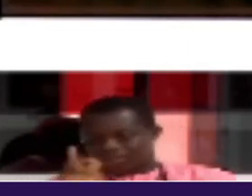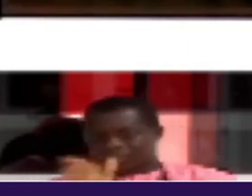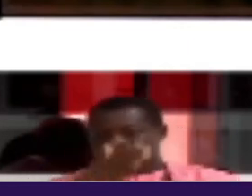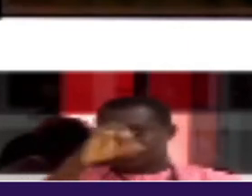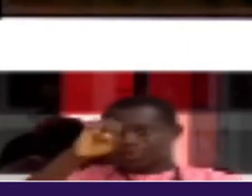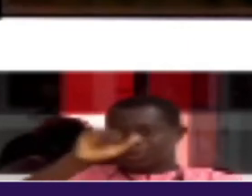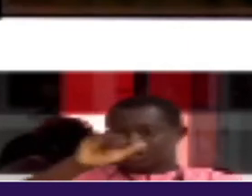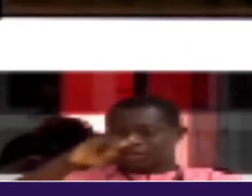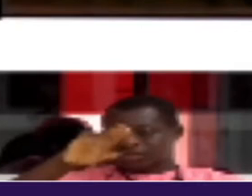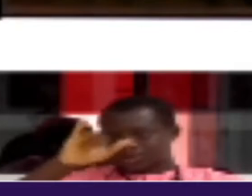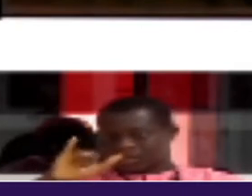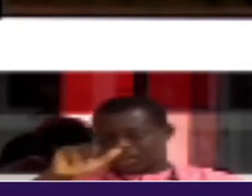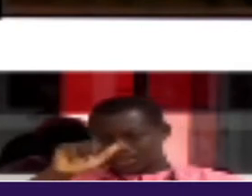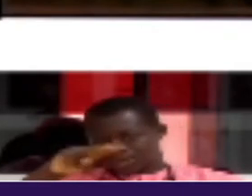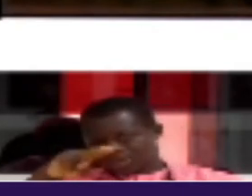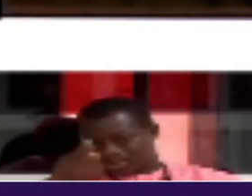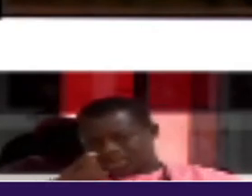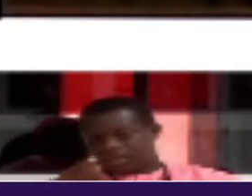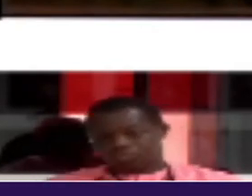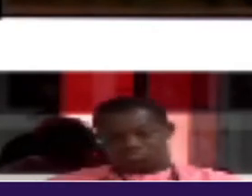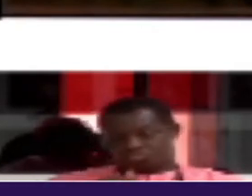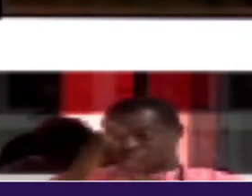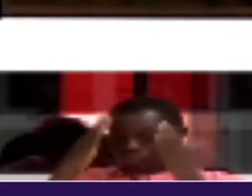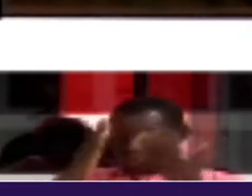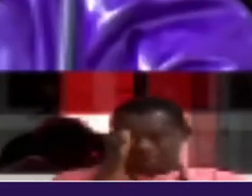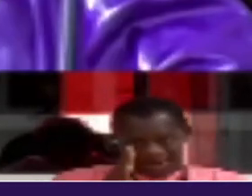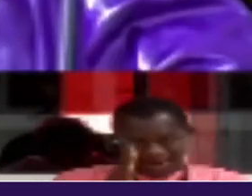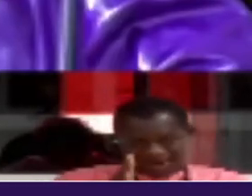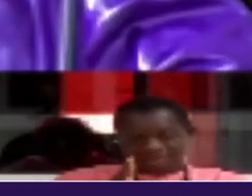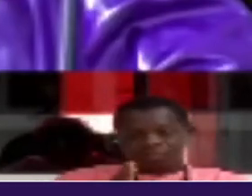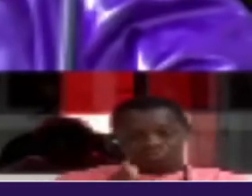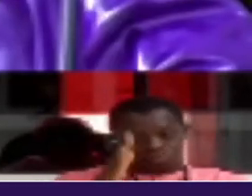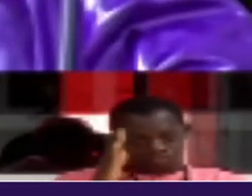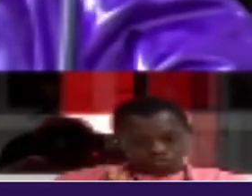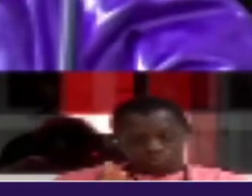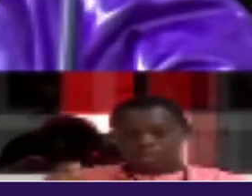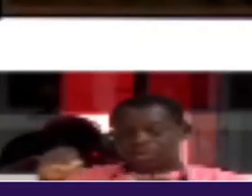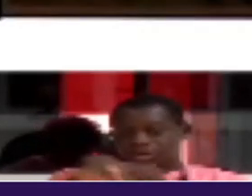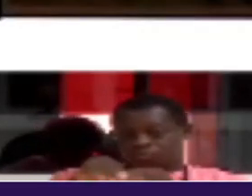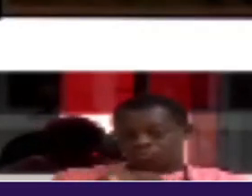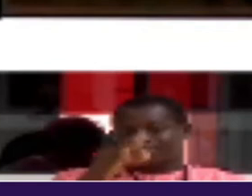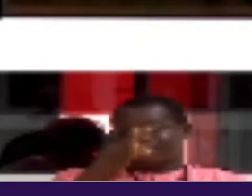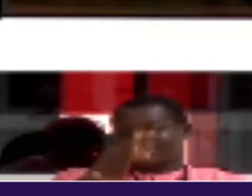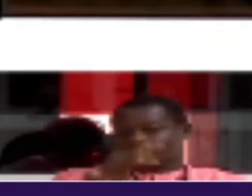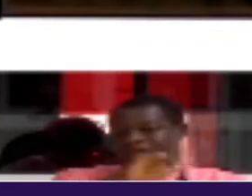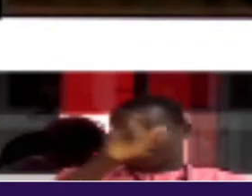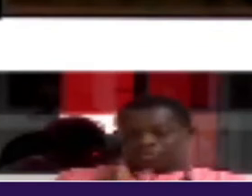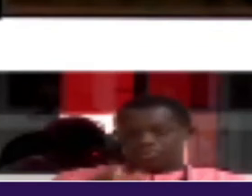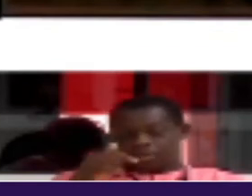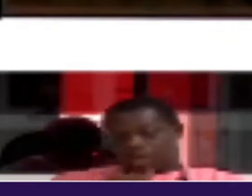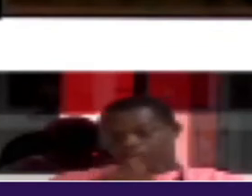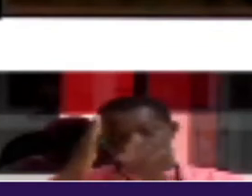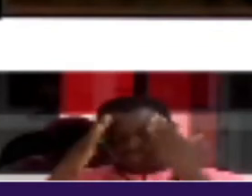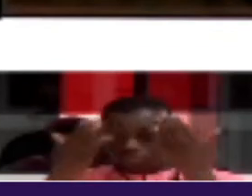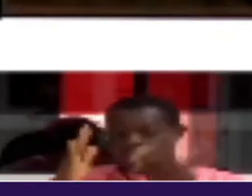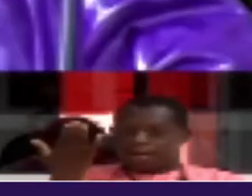Okay, I don't know exactly. But Faring also was part of the instructors. I don't know, I'm not sure whether he went to Libya